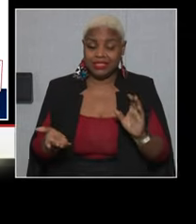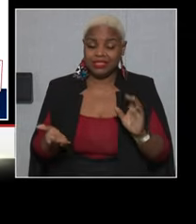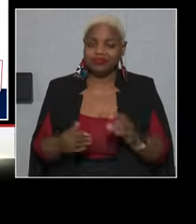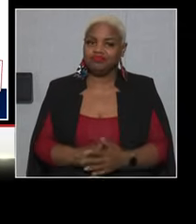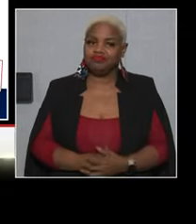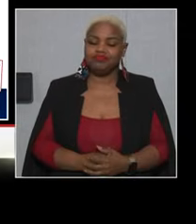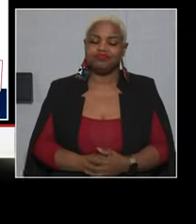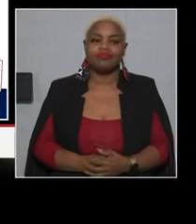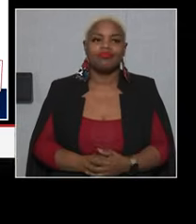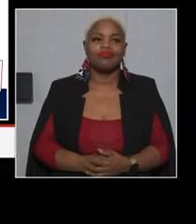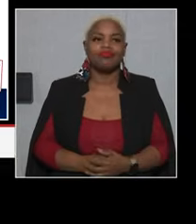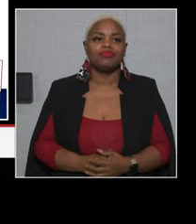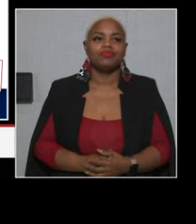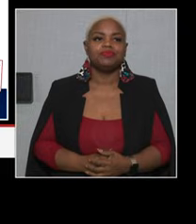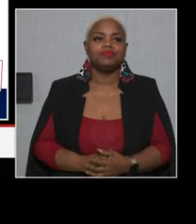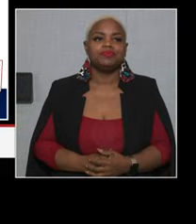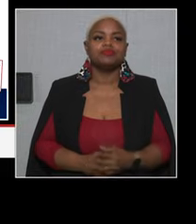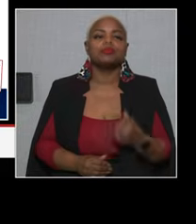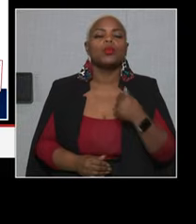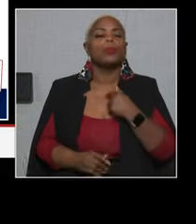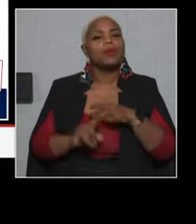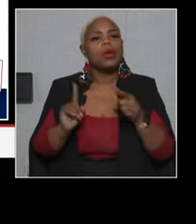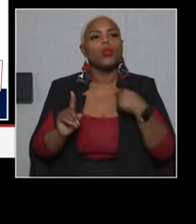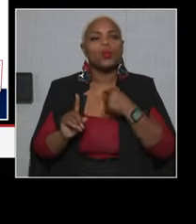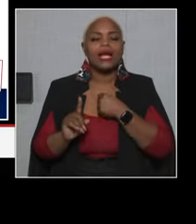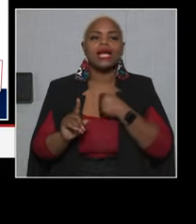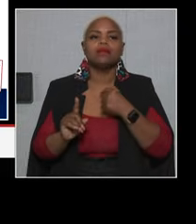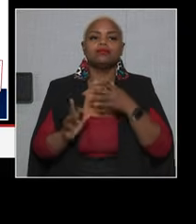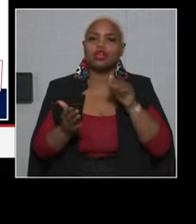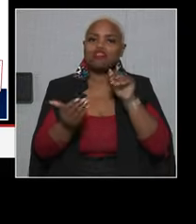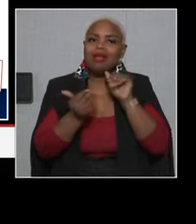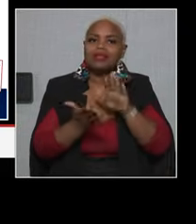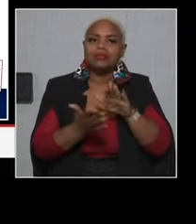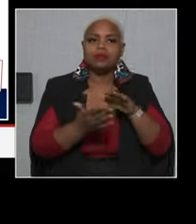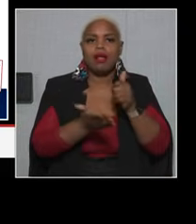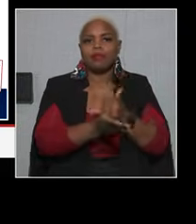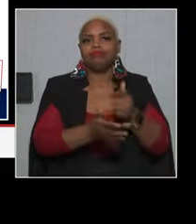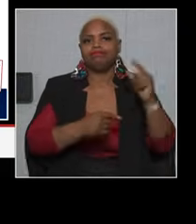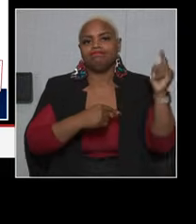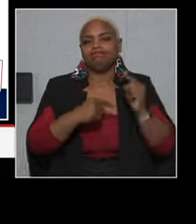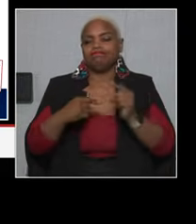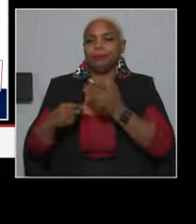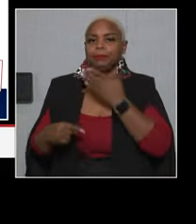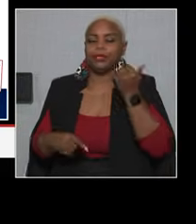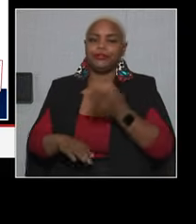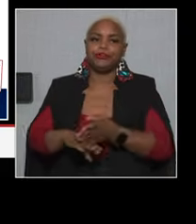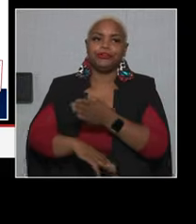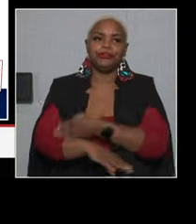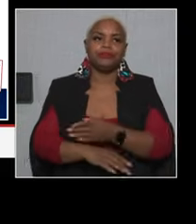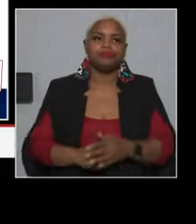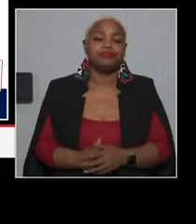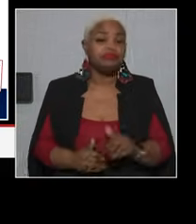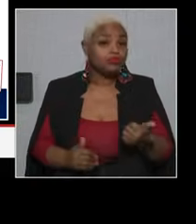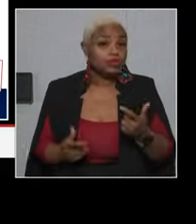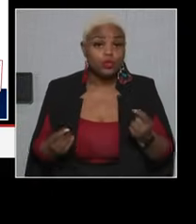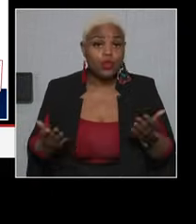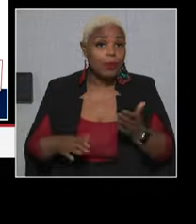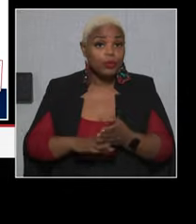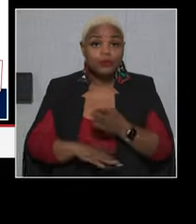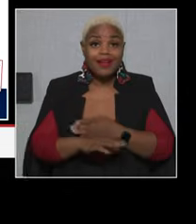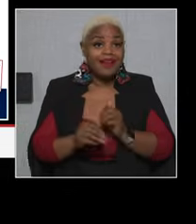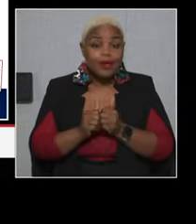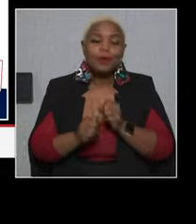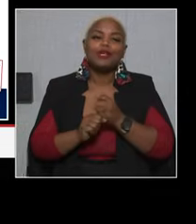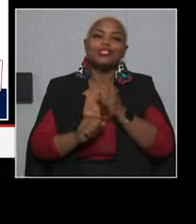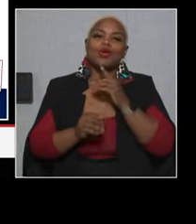are smoother. There was a time in the city when I started working here where potholes is probably one of the top 3 topics. You